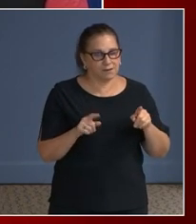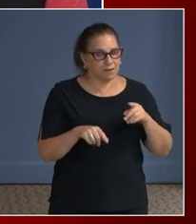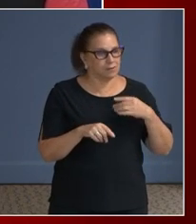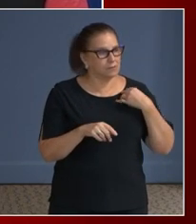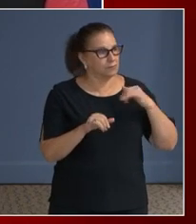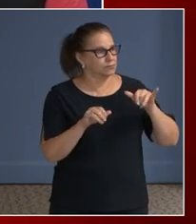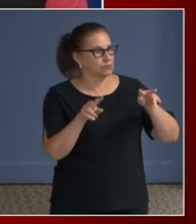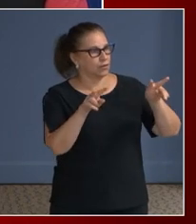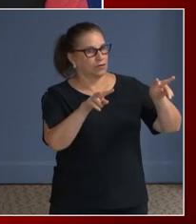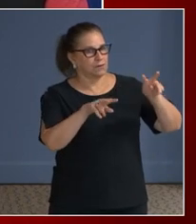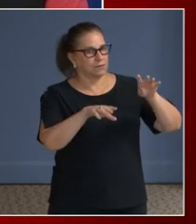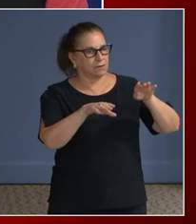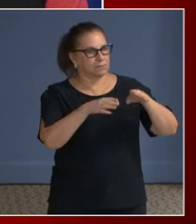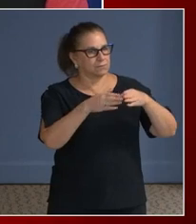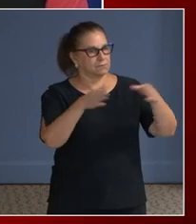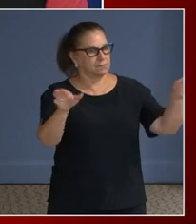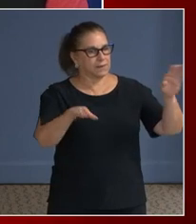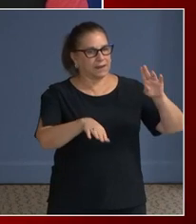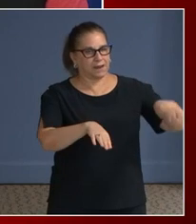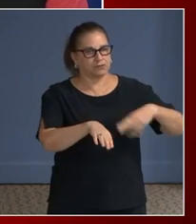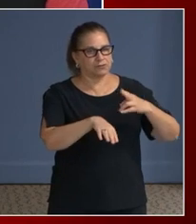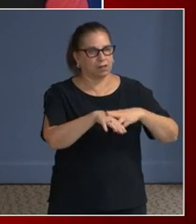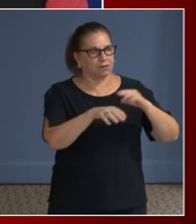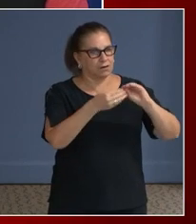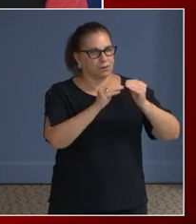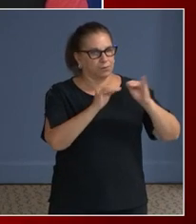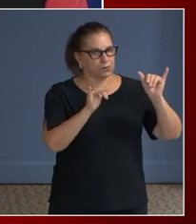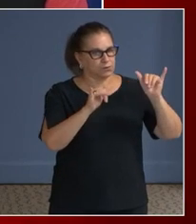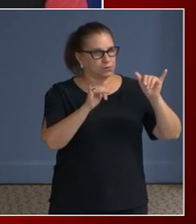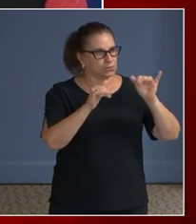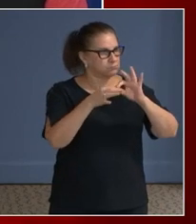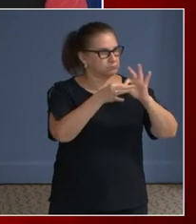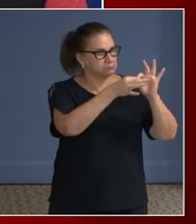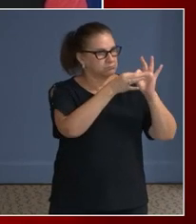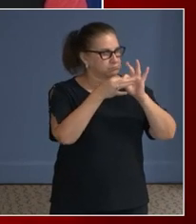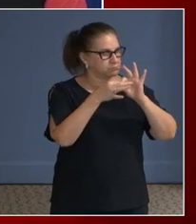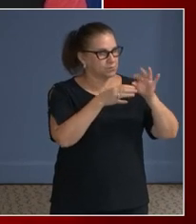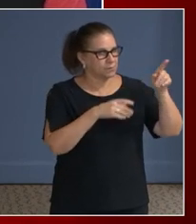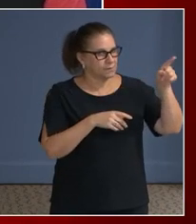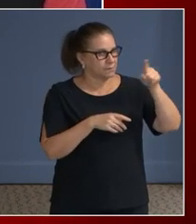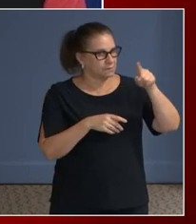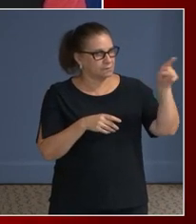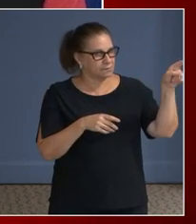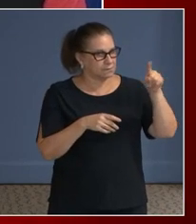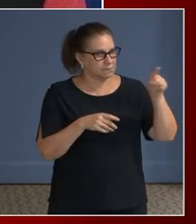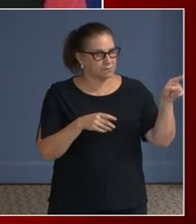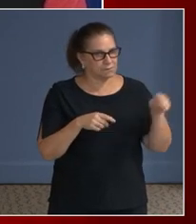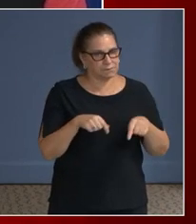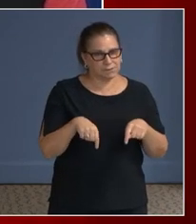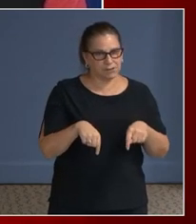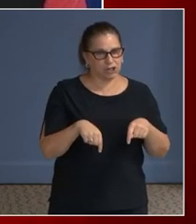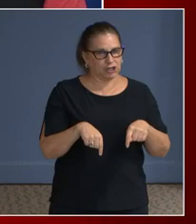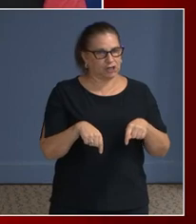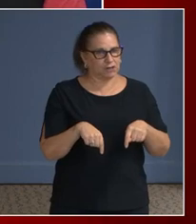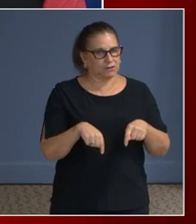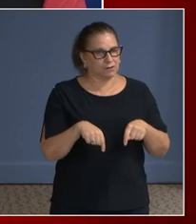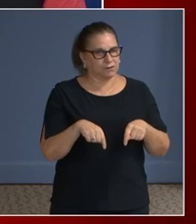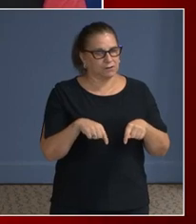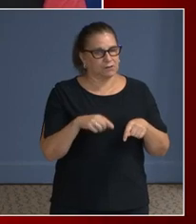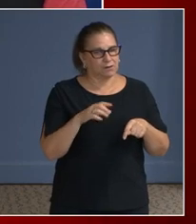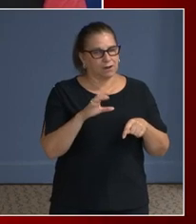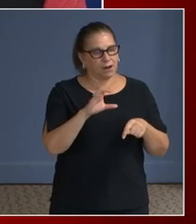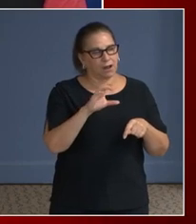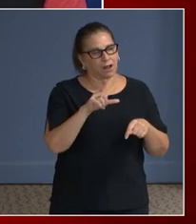cases and their relationship to one another. We would much rather begin to see clusters of cases as opposed to individual cases not